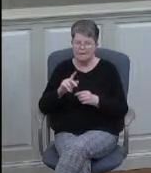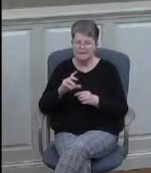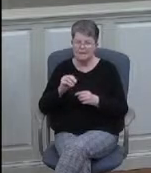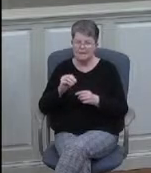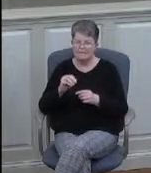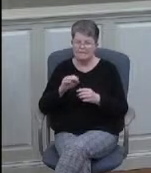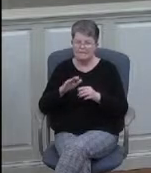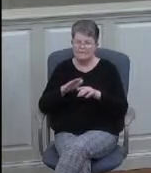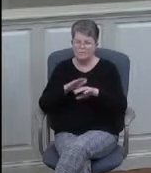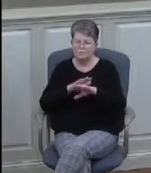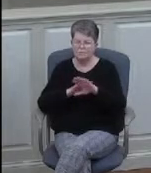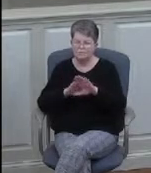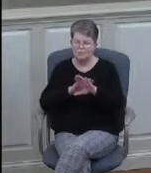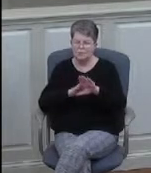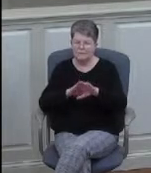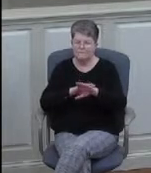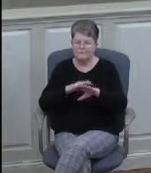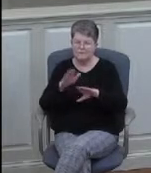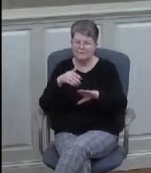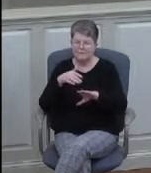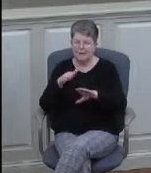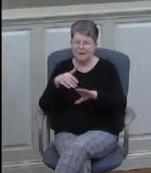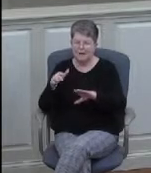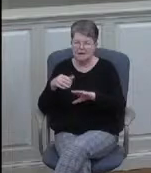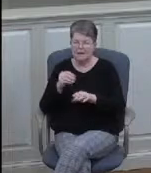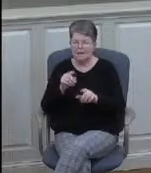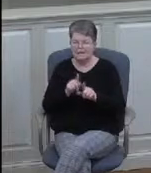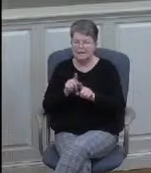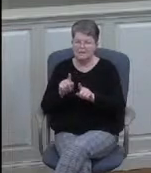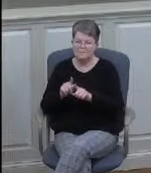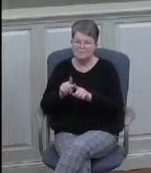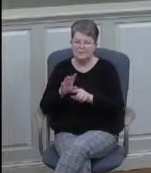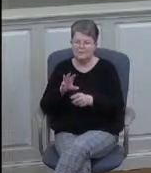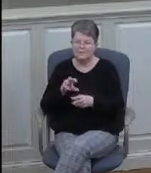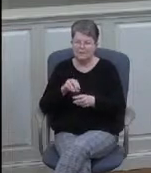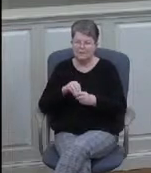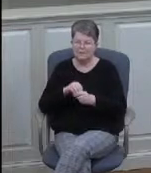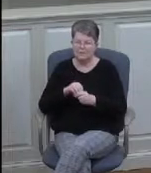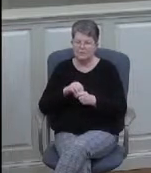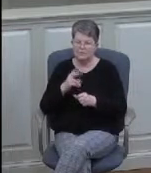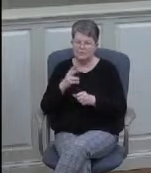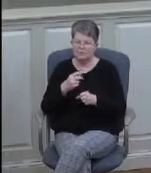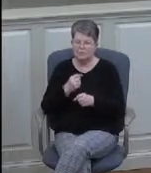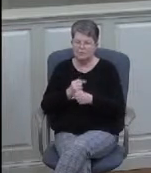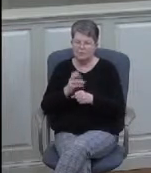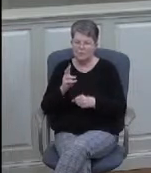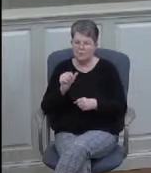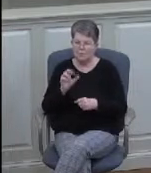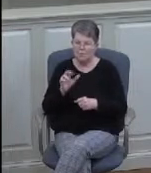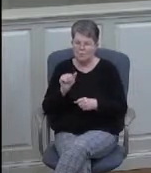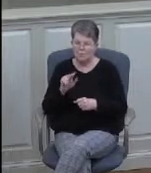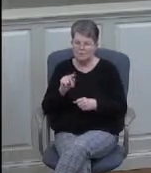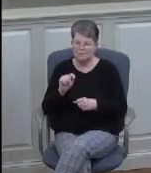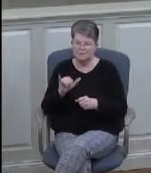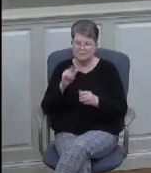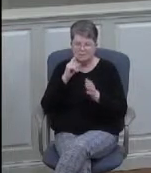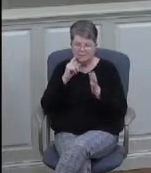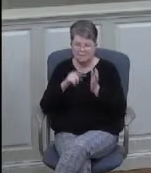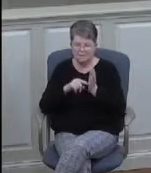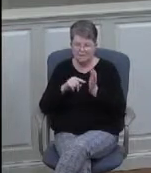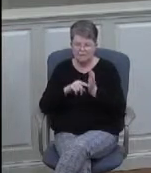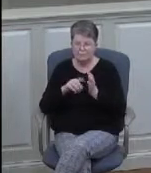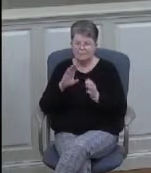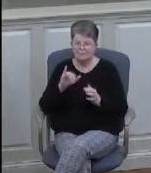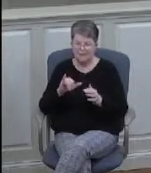painting and inspection and items such as that. And then it also included a 2-year warranty inspection on behalf of the owner.